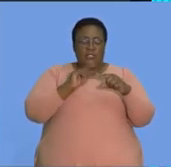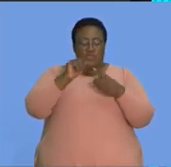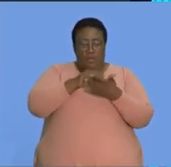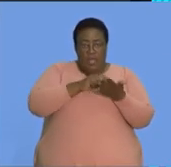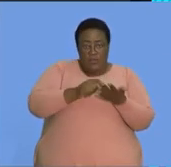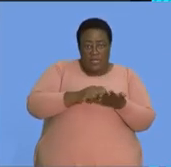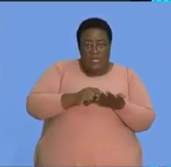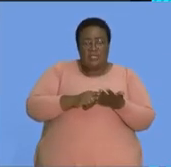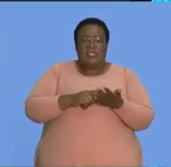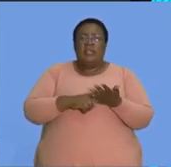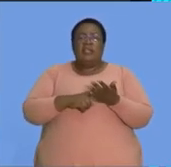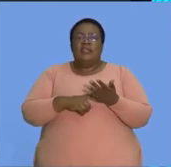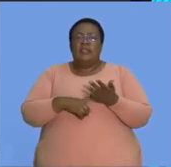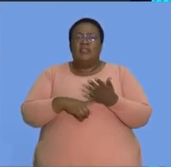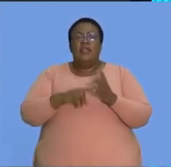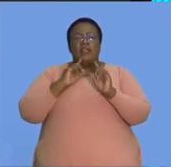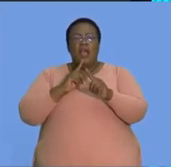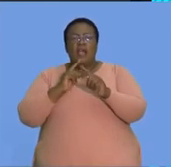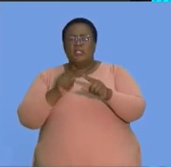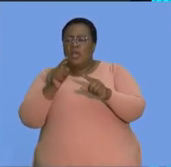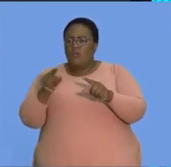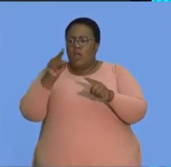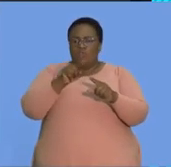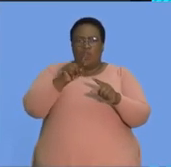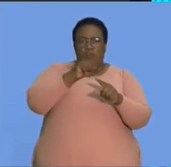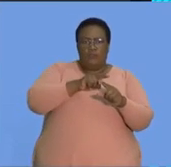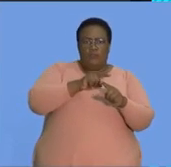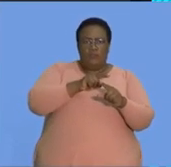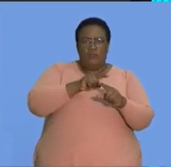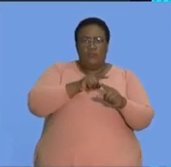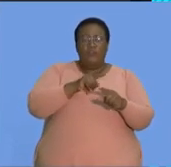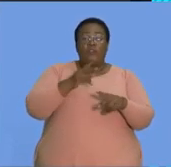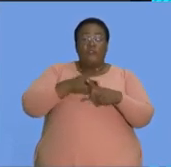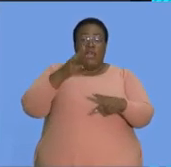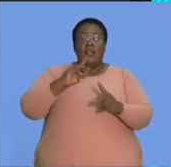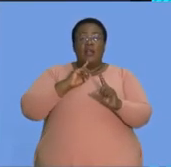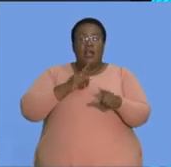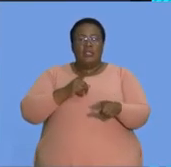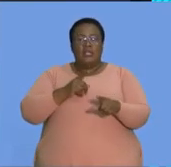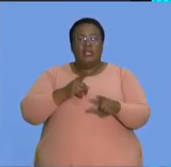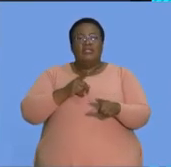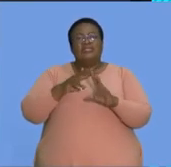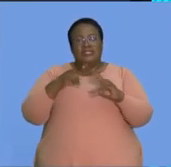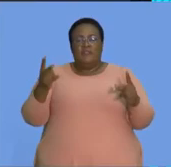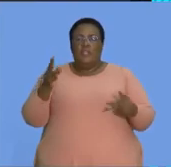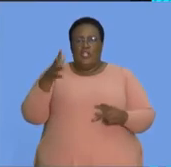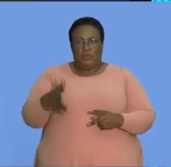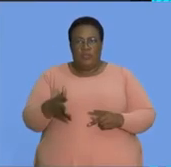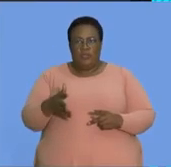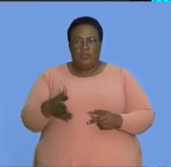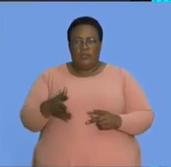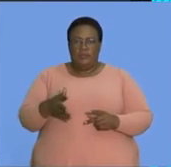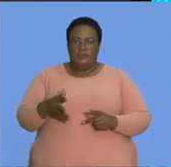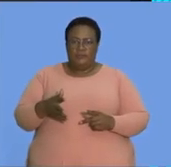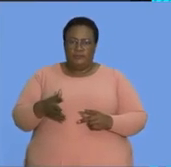in the duration or in the process of you calculating, I promise you, your final answer is going to be very different from